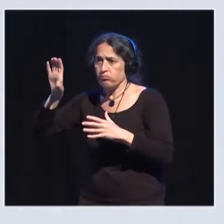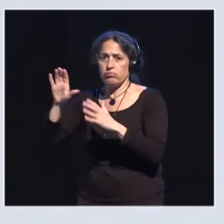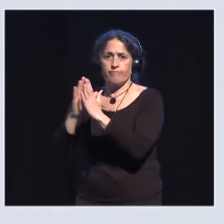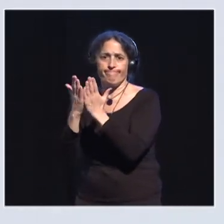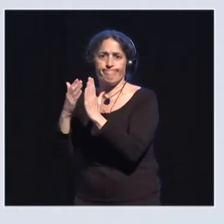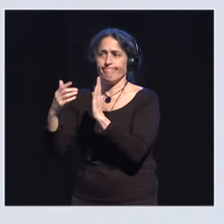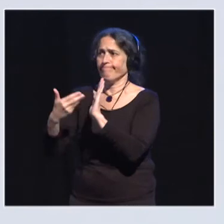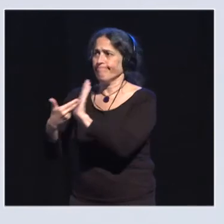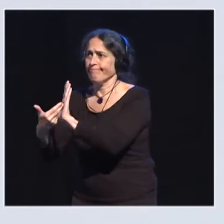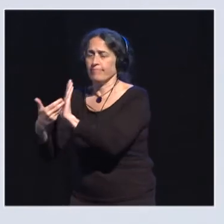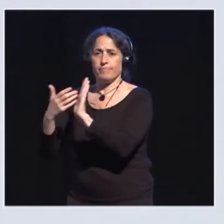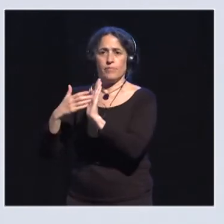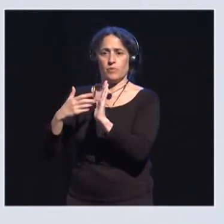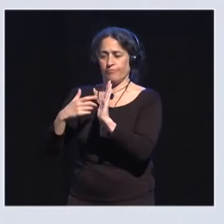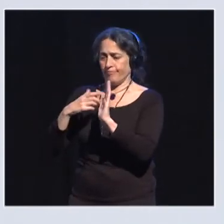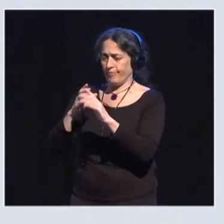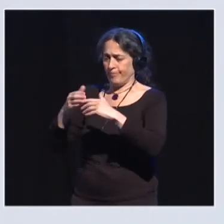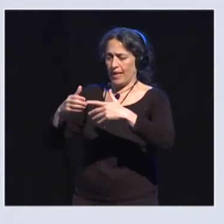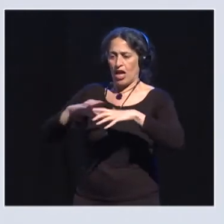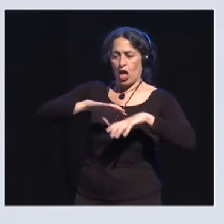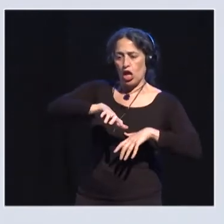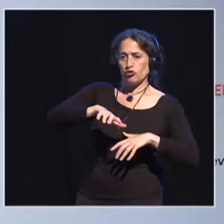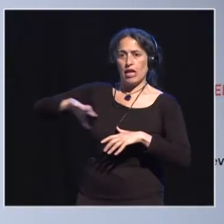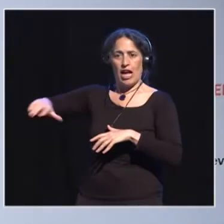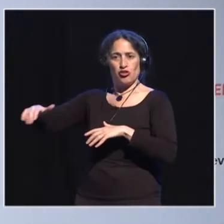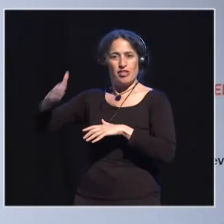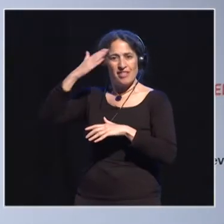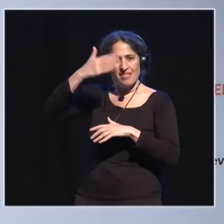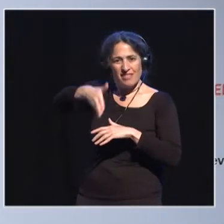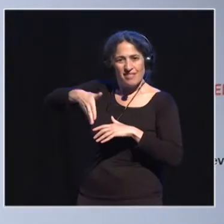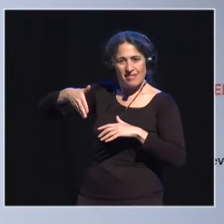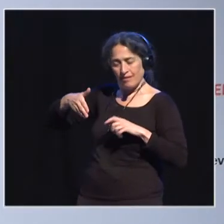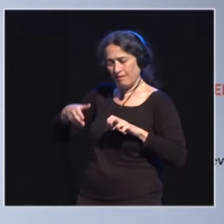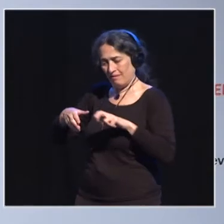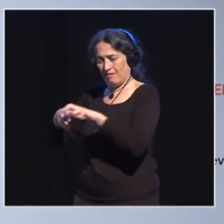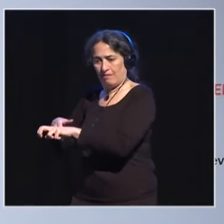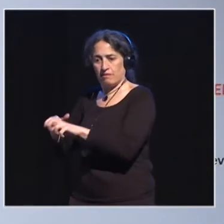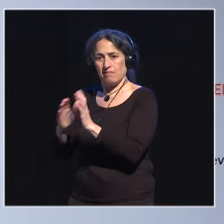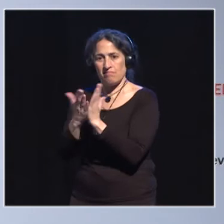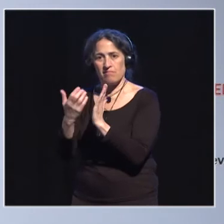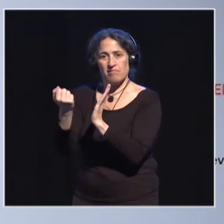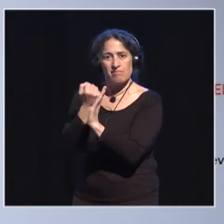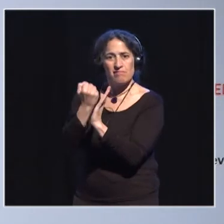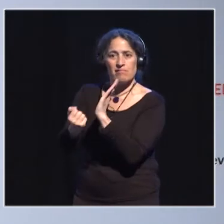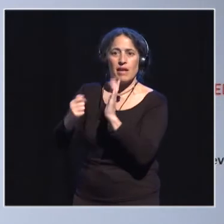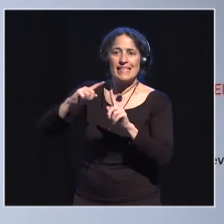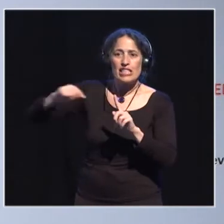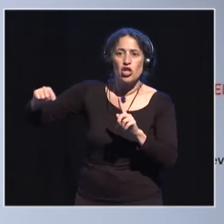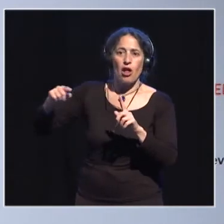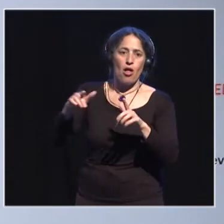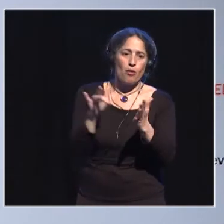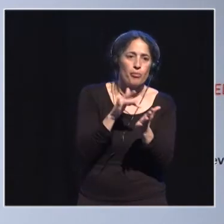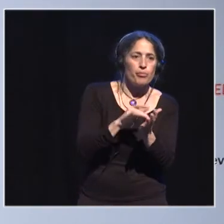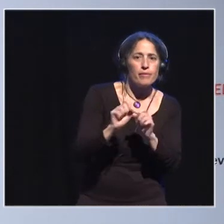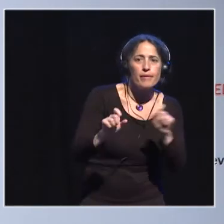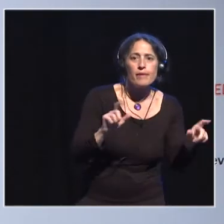for example, it was useful, but not a really smart way to use those smart ID cards. And then